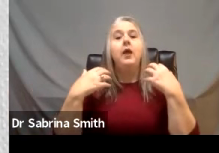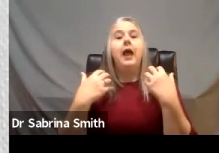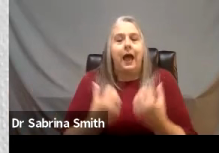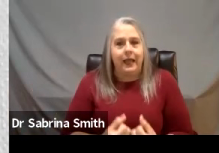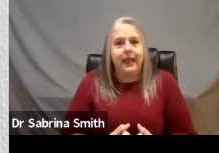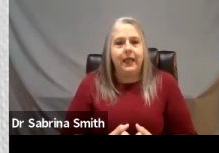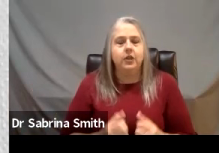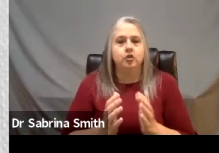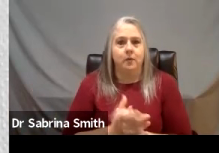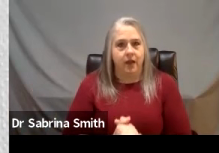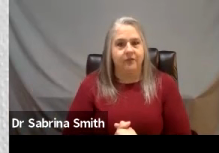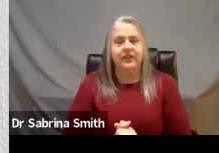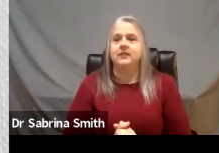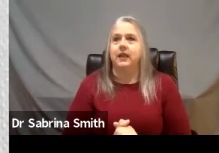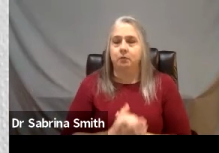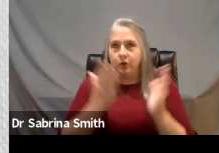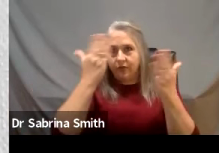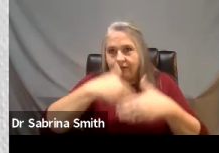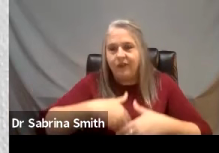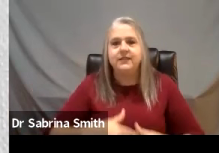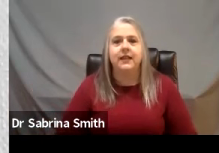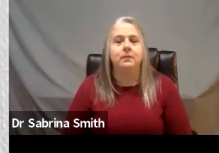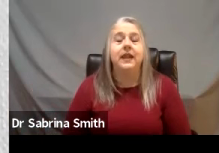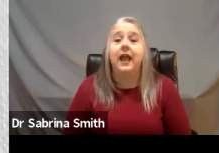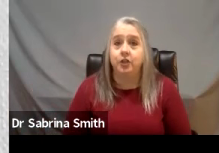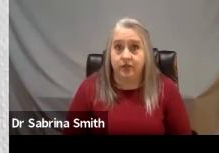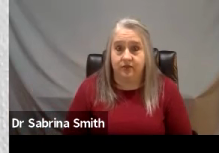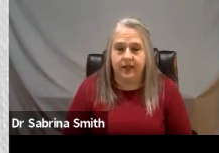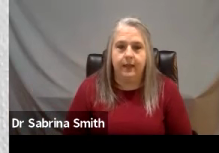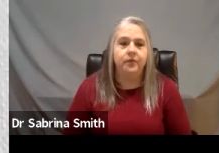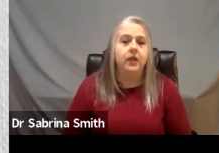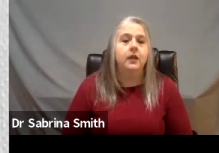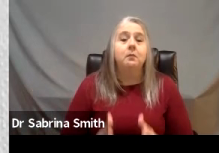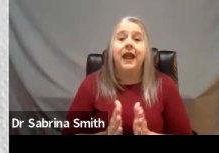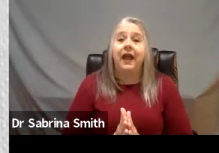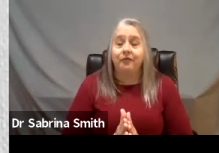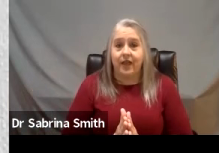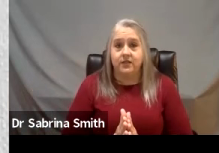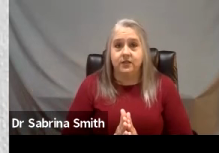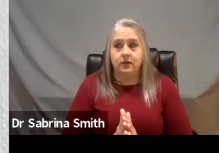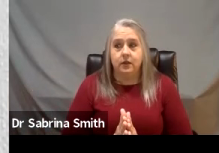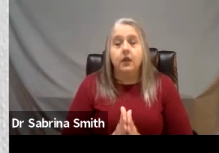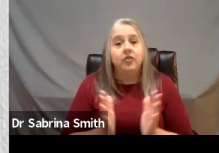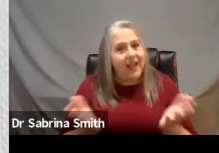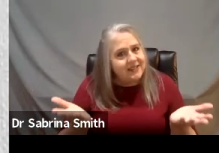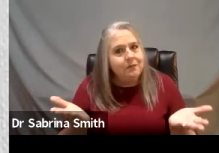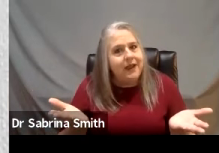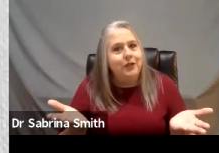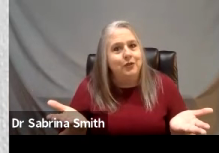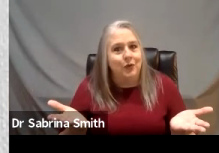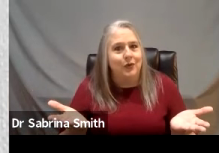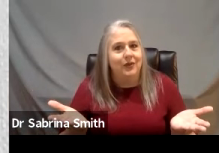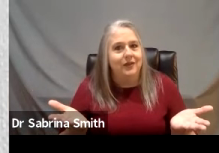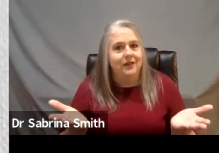So I can control my confidence. I can put on that face. I can be an actress for the day. My affect. That's in